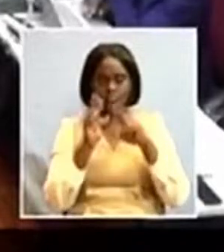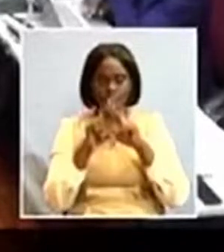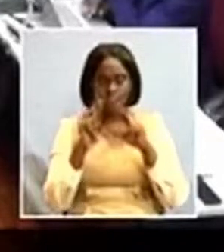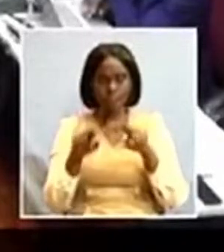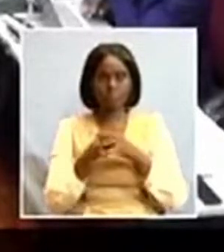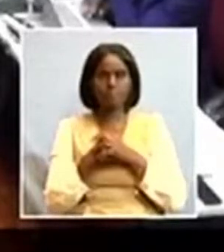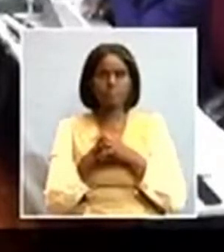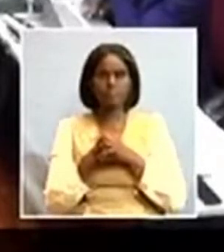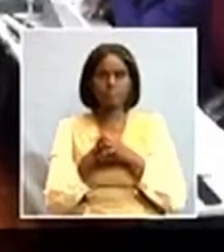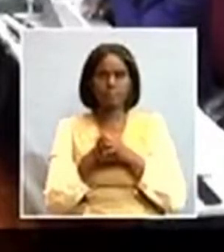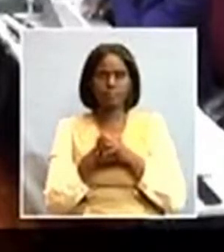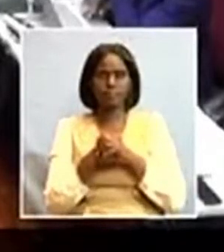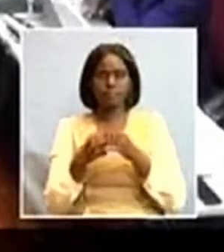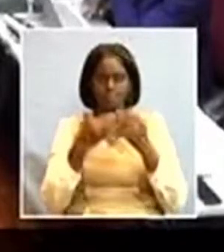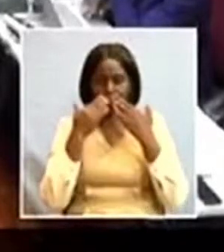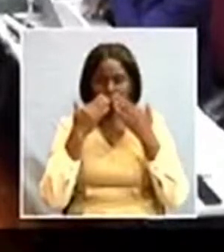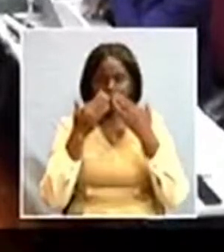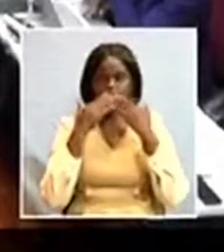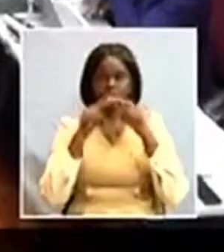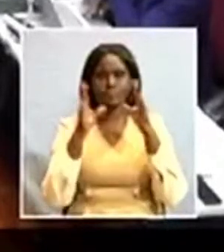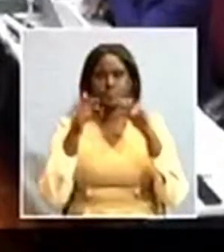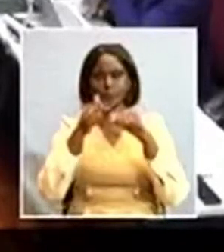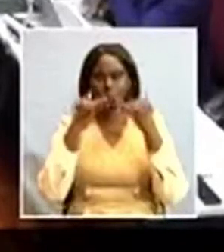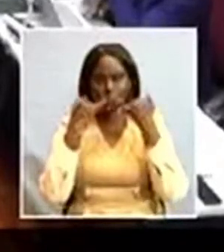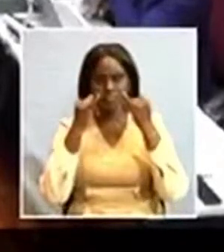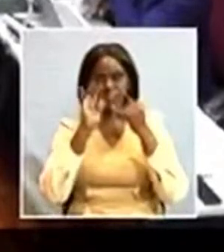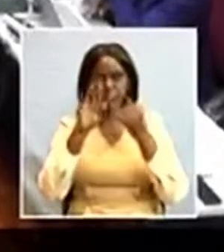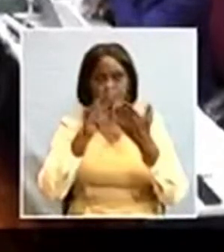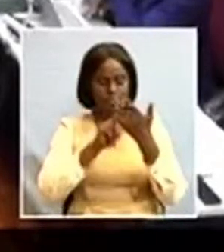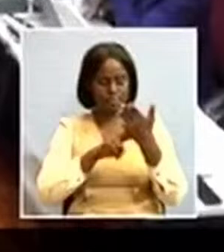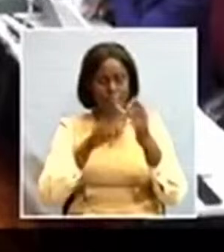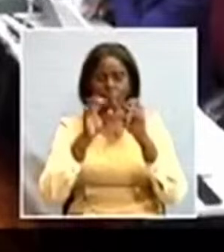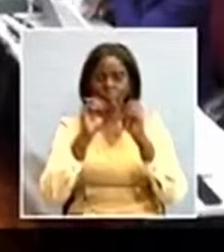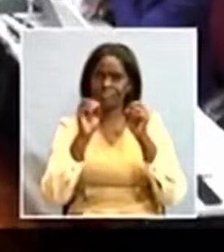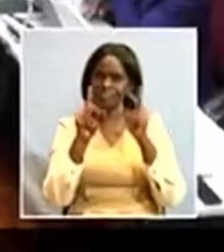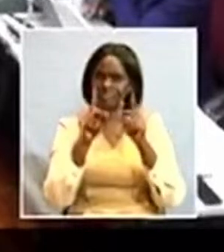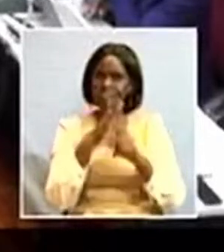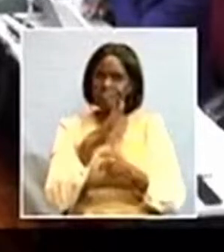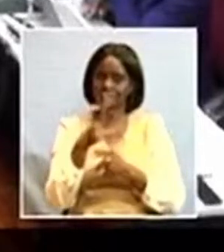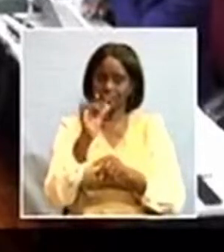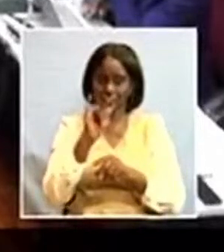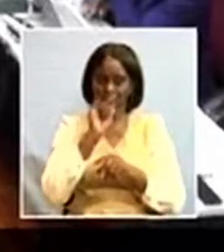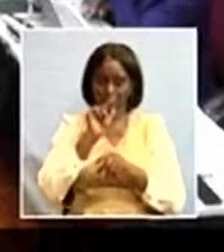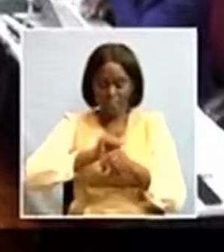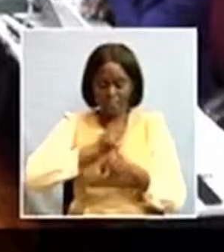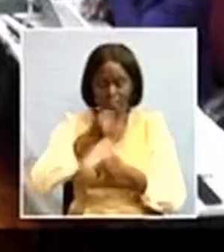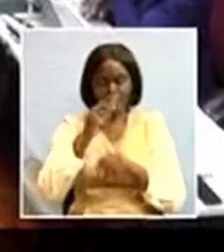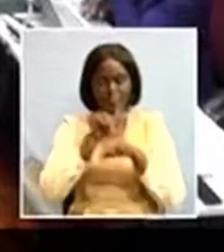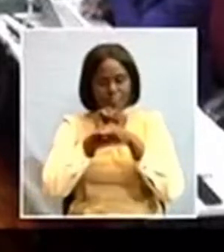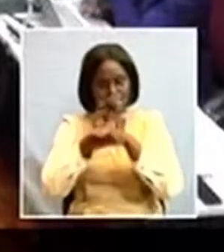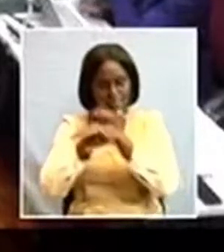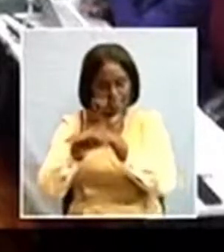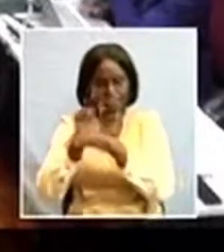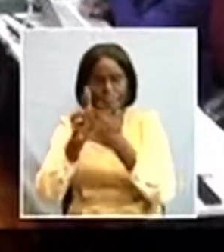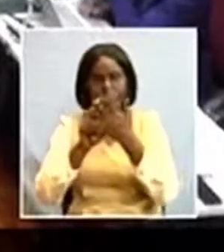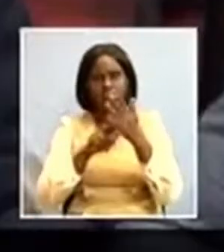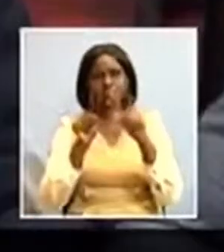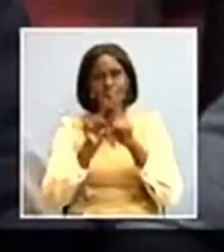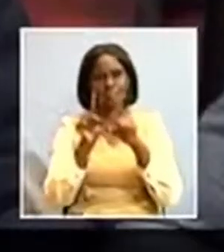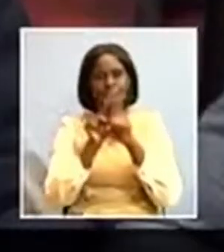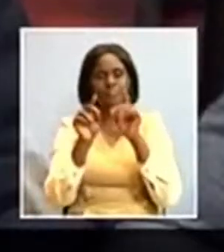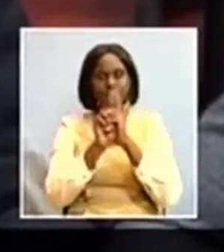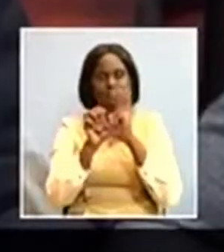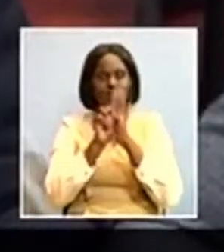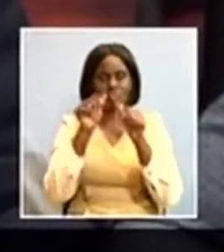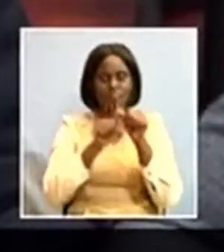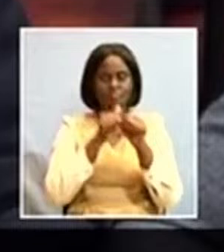And I appreciate the fact that you mentioned the report was okay. Of course, we do send reports like every month for